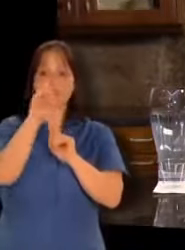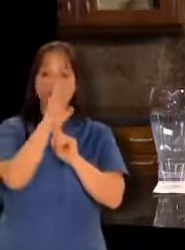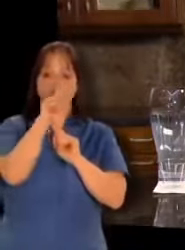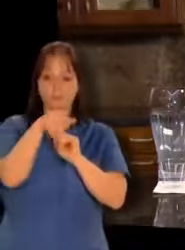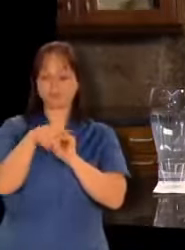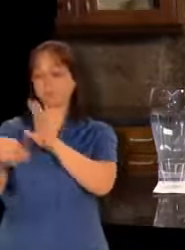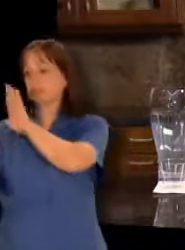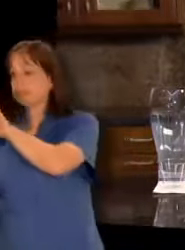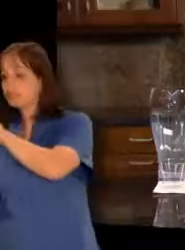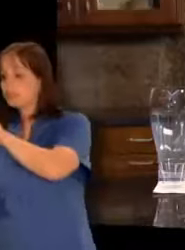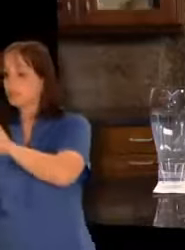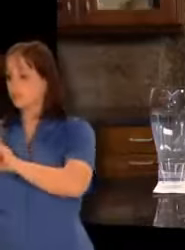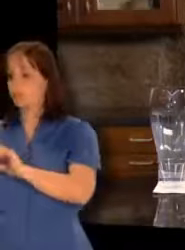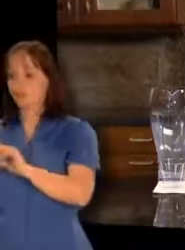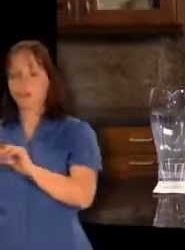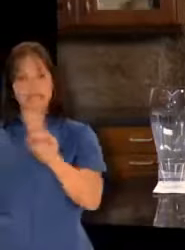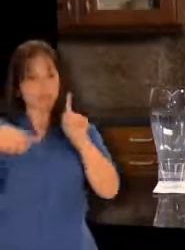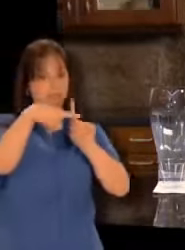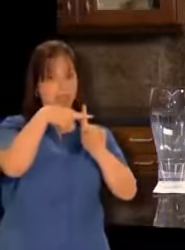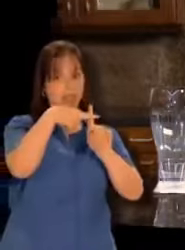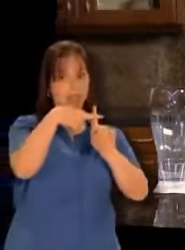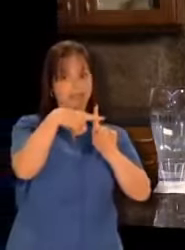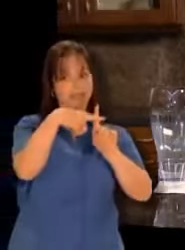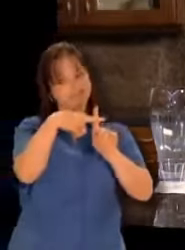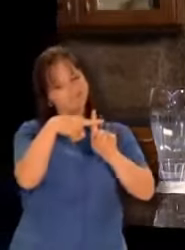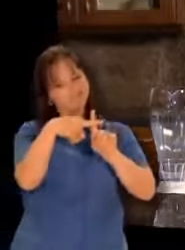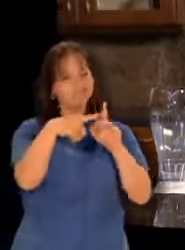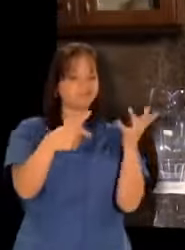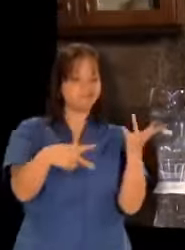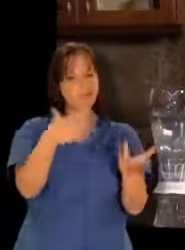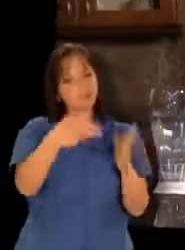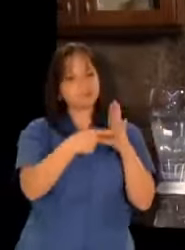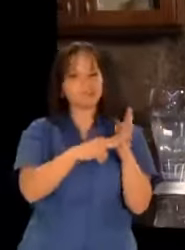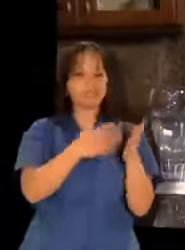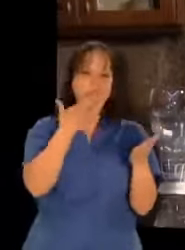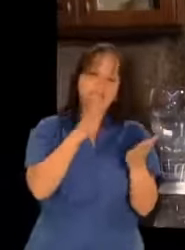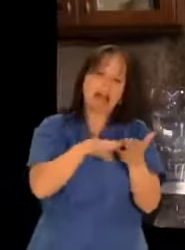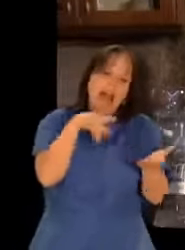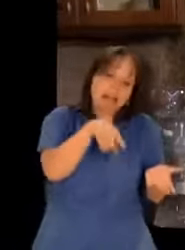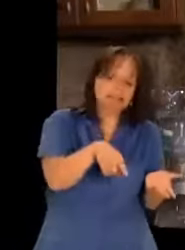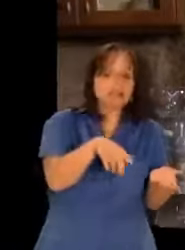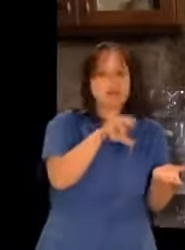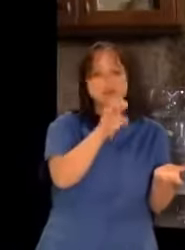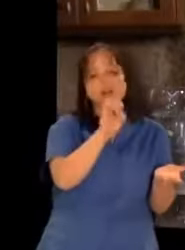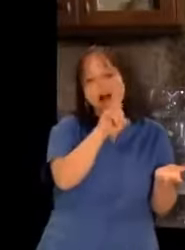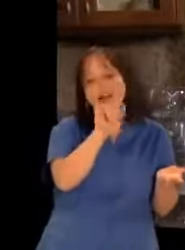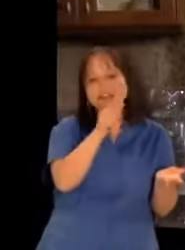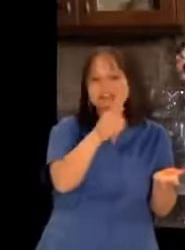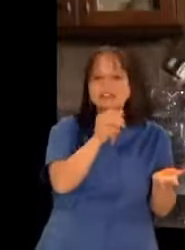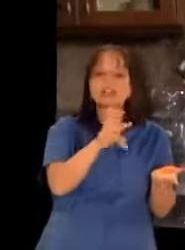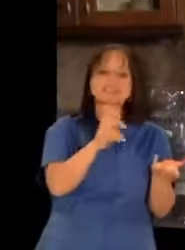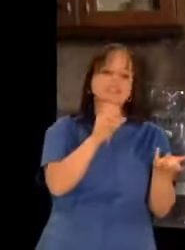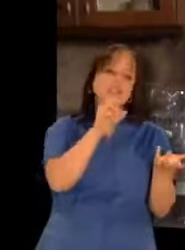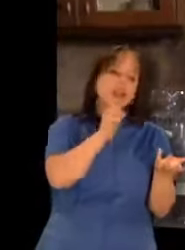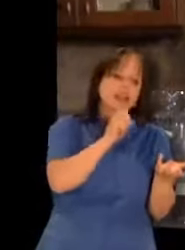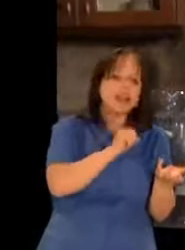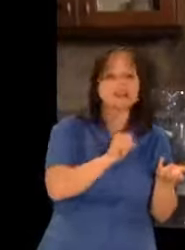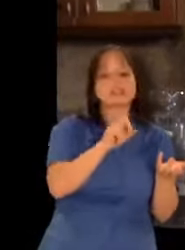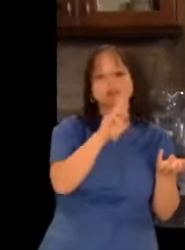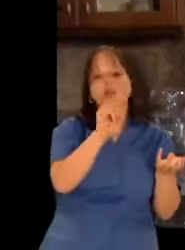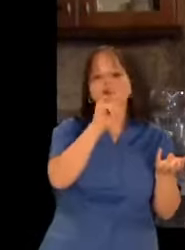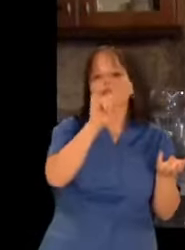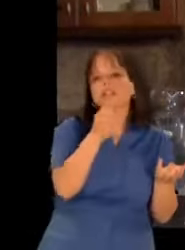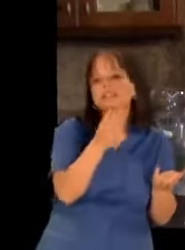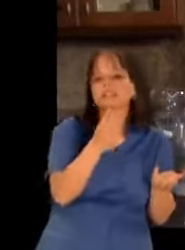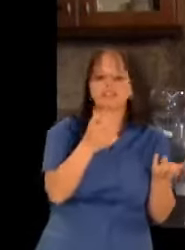negative ORP. And if it has a positive ORP, that means it's bad for you, or it's oxidizing, or aging, or